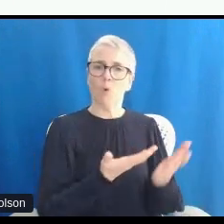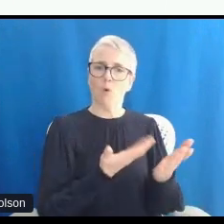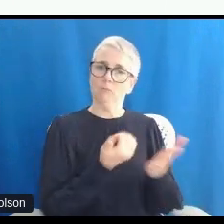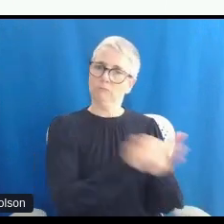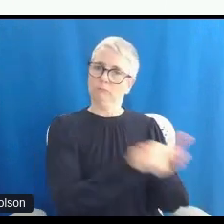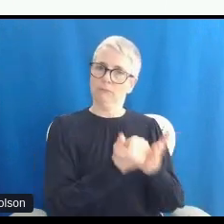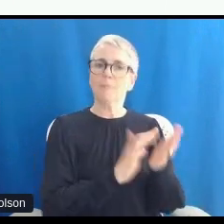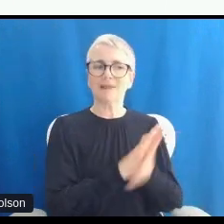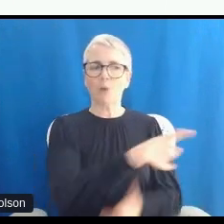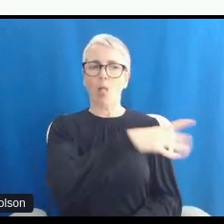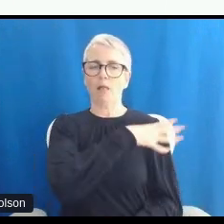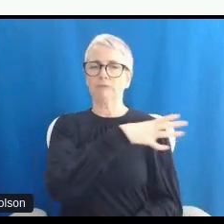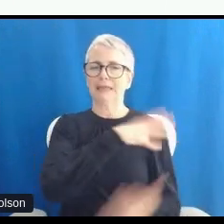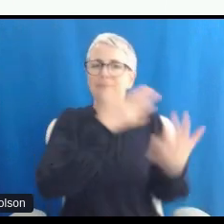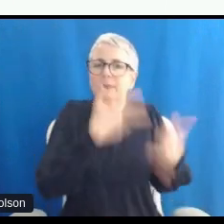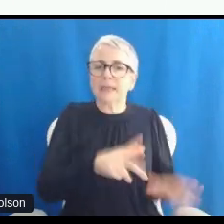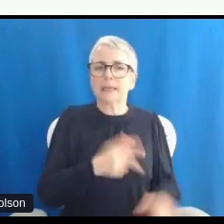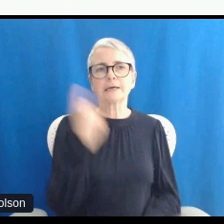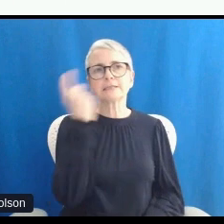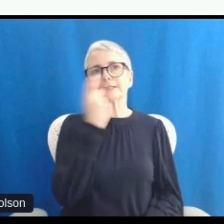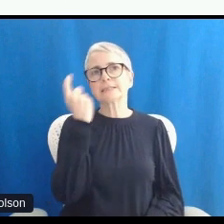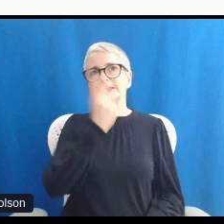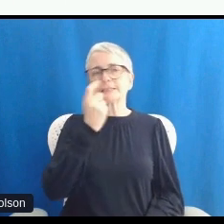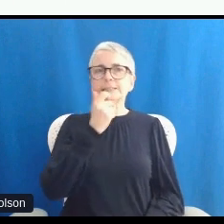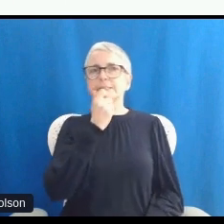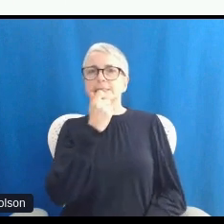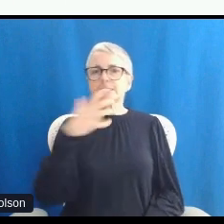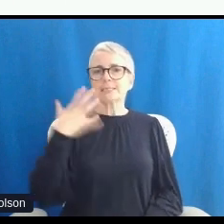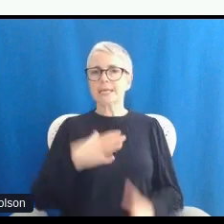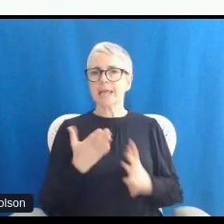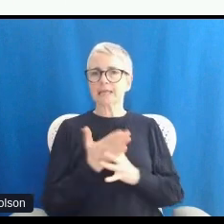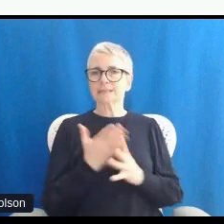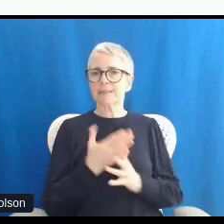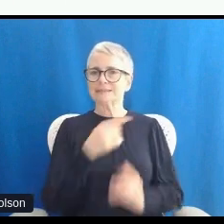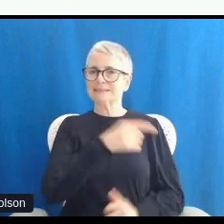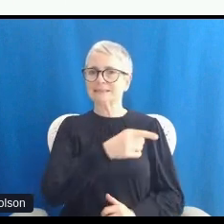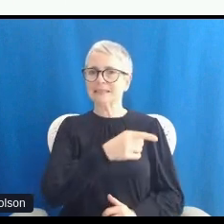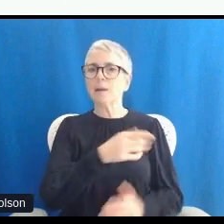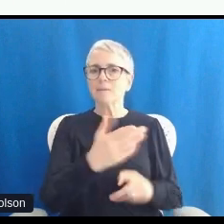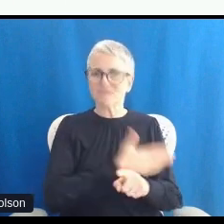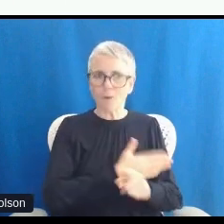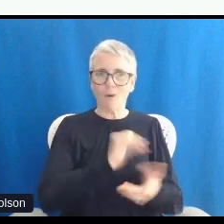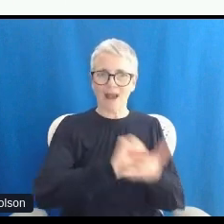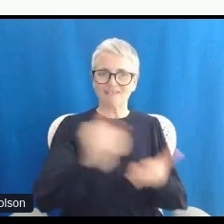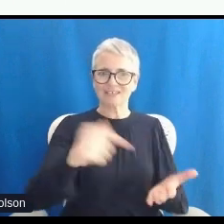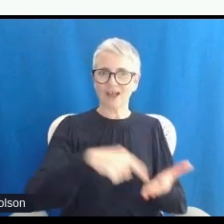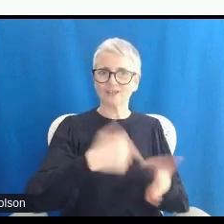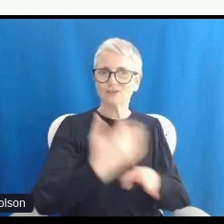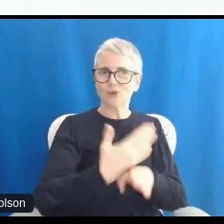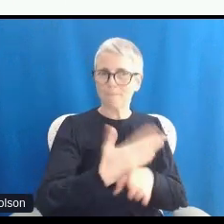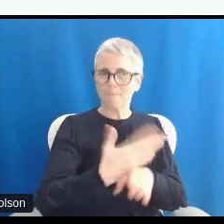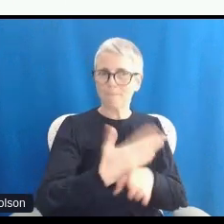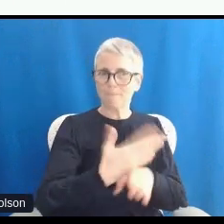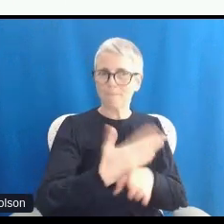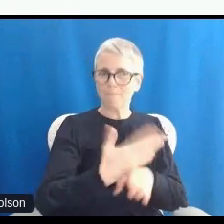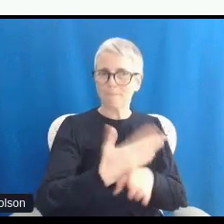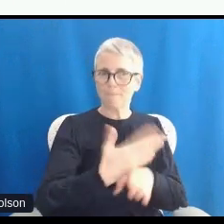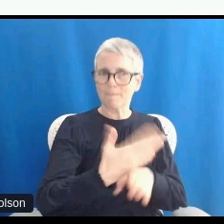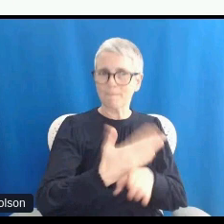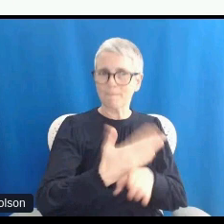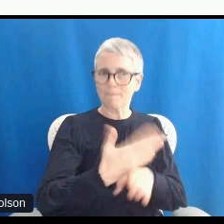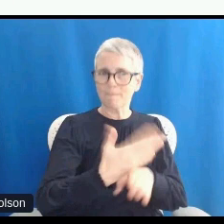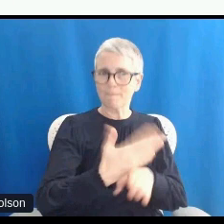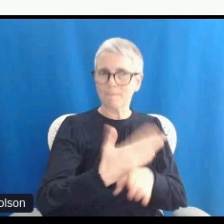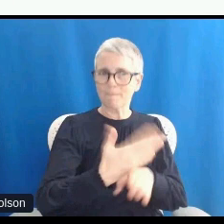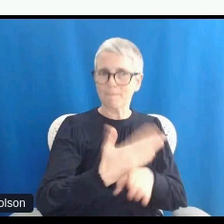through a lot of thinking before even posting that job role. So what I would look for is who was the